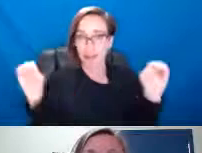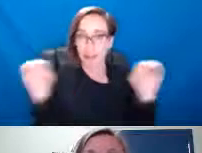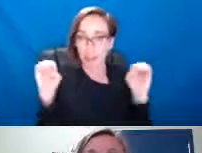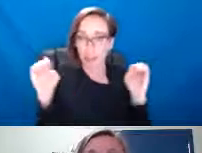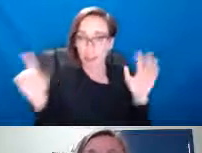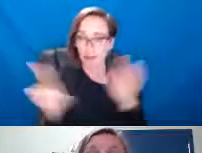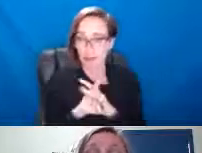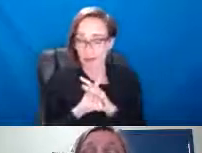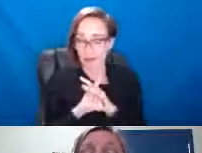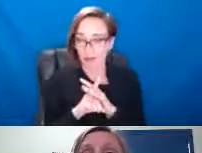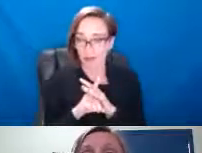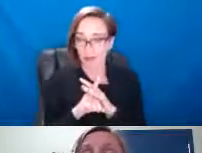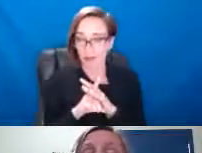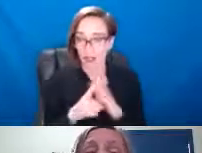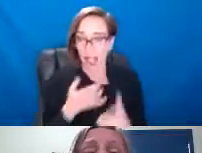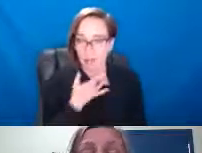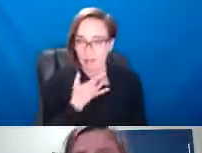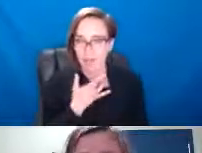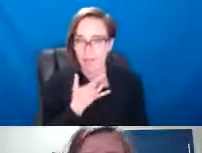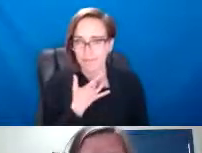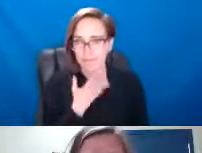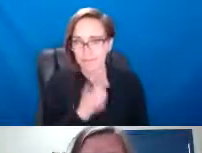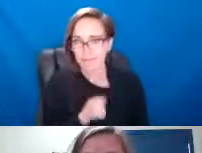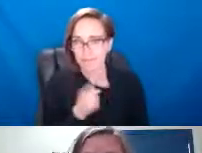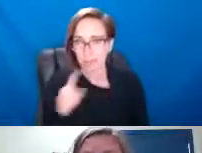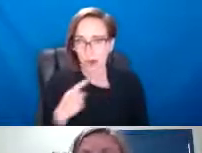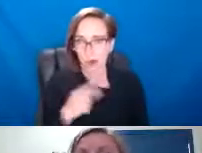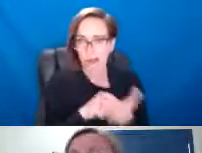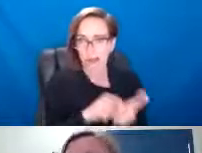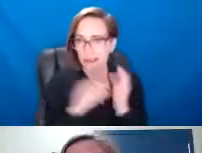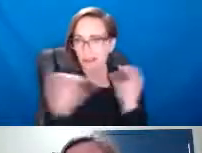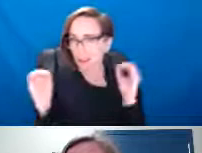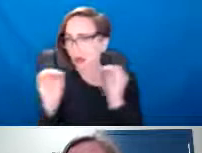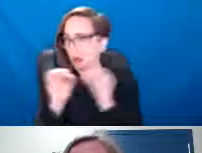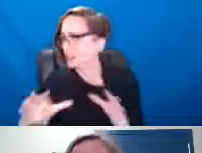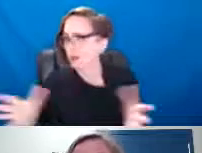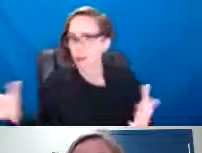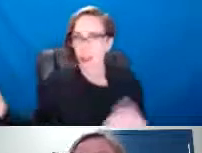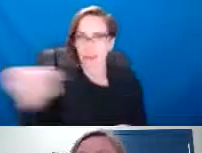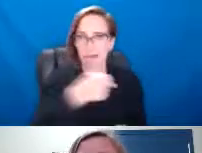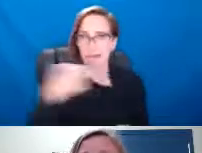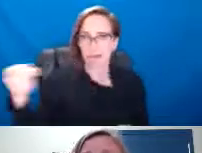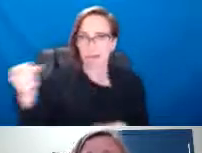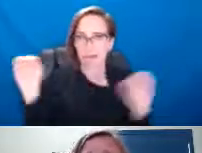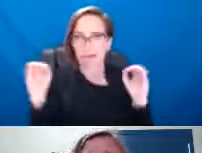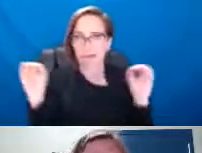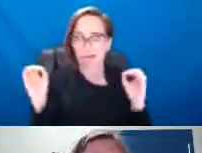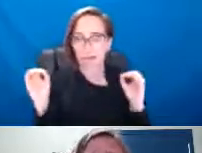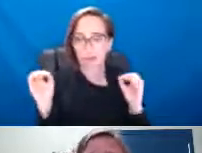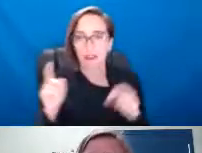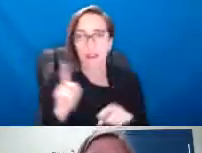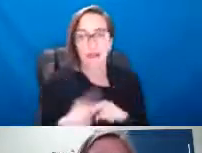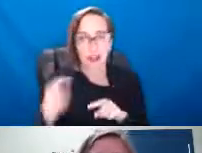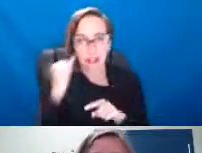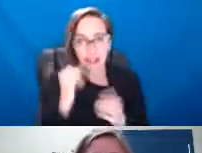pop up and written communication might be the only mode of communication that you have, but it needs to be very